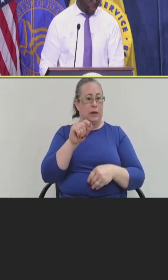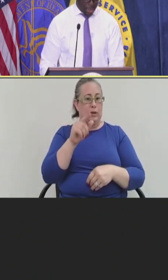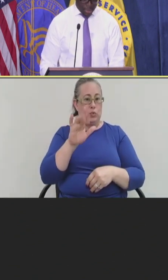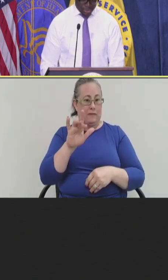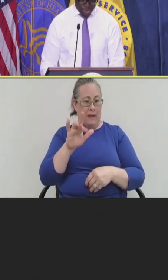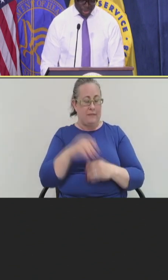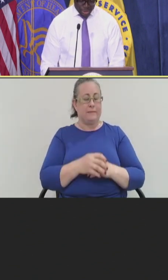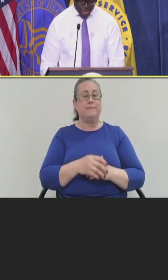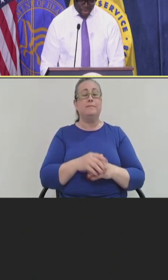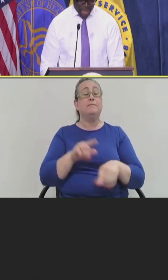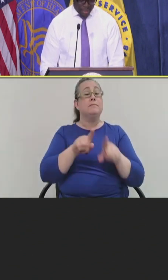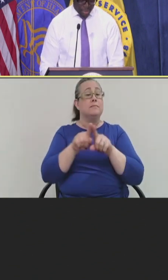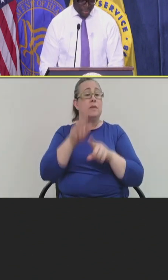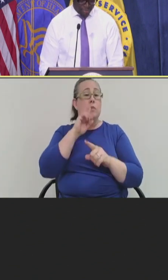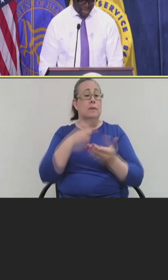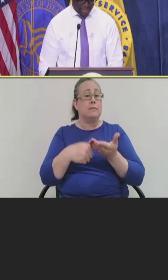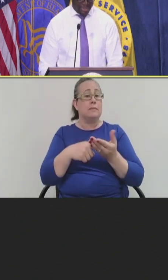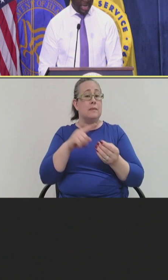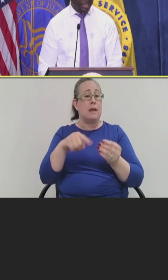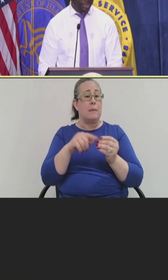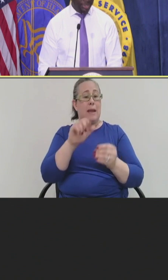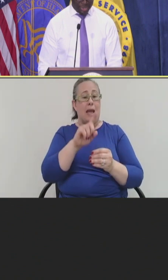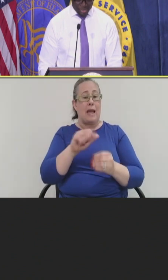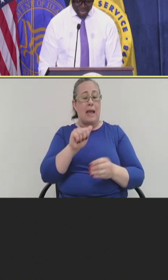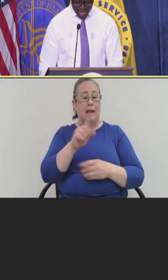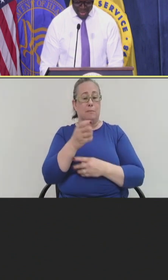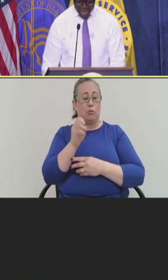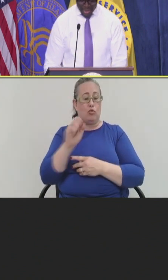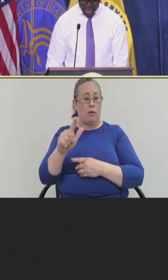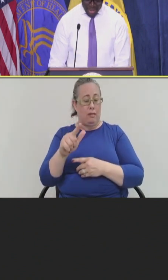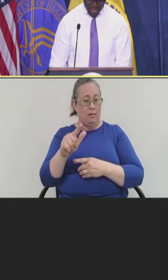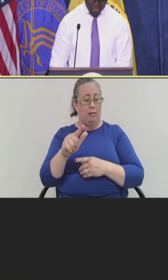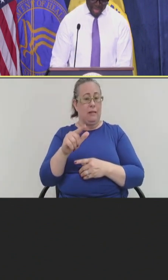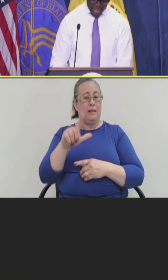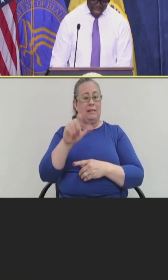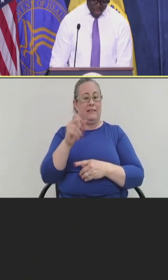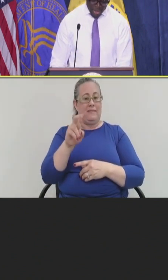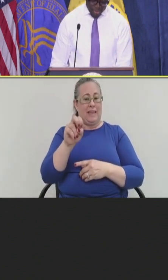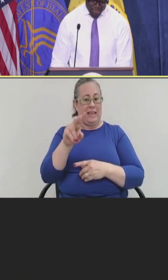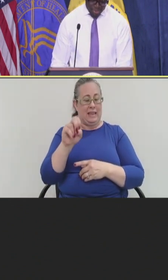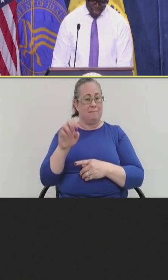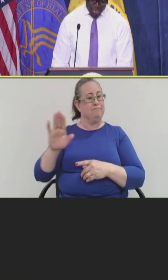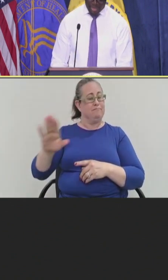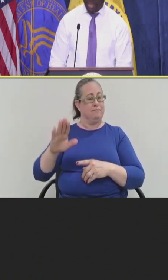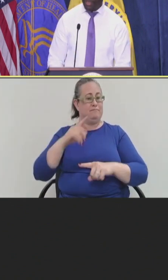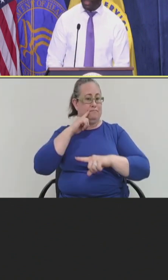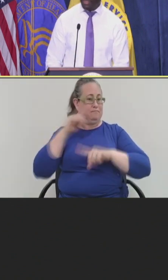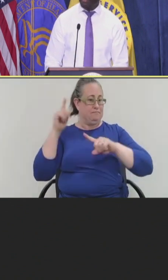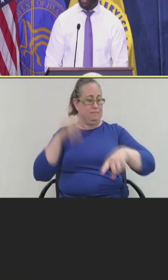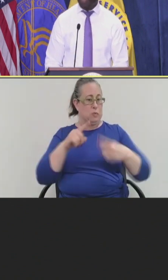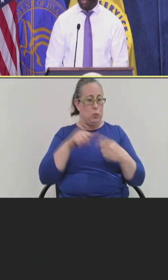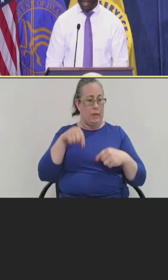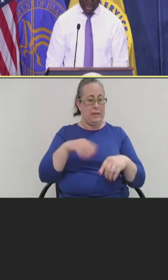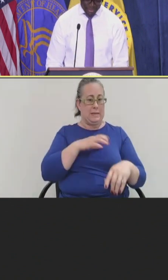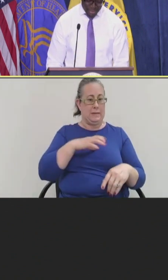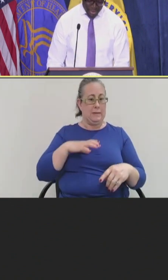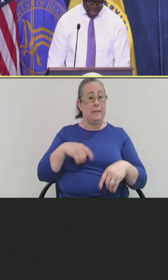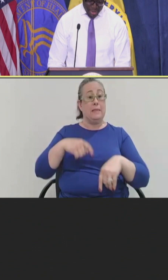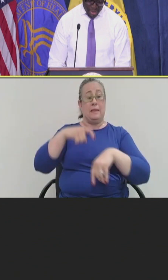also touch on Admiral Levine's charge to this committee. Finally, a quick review of the tentative